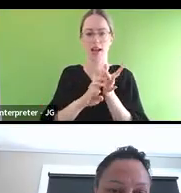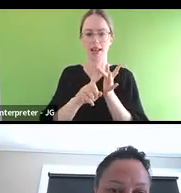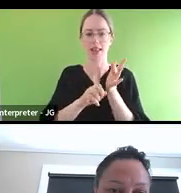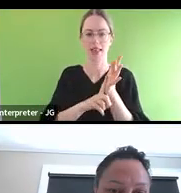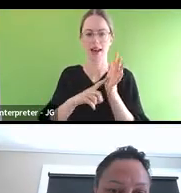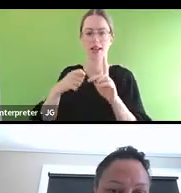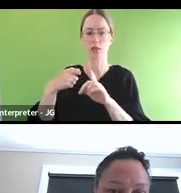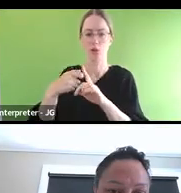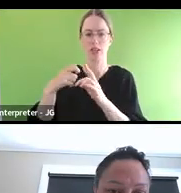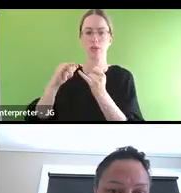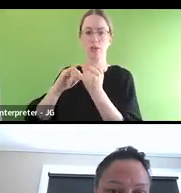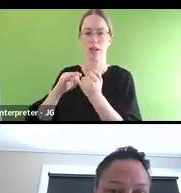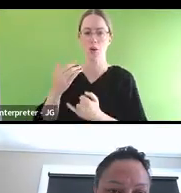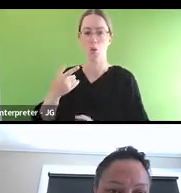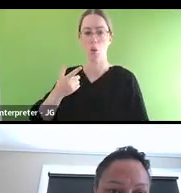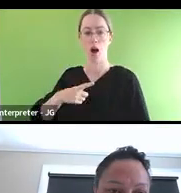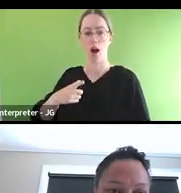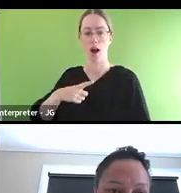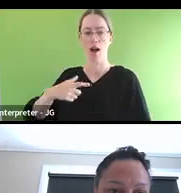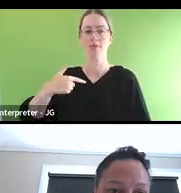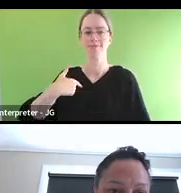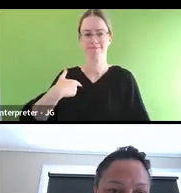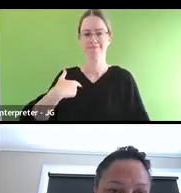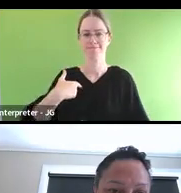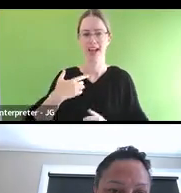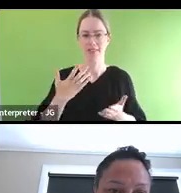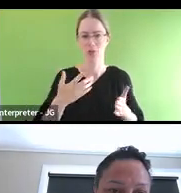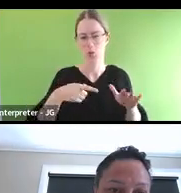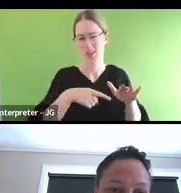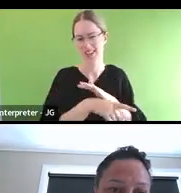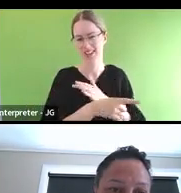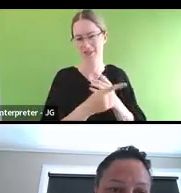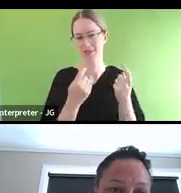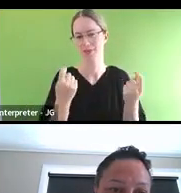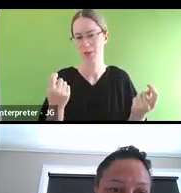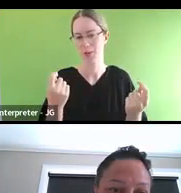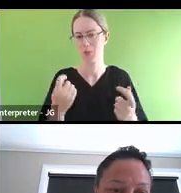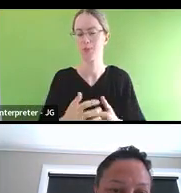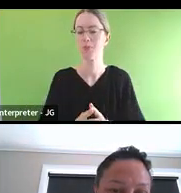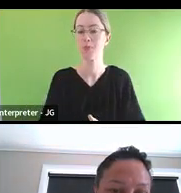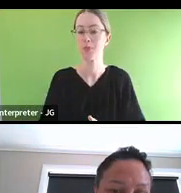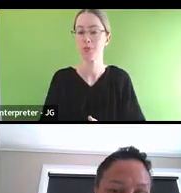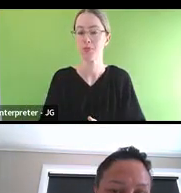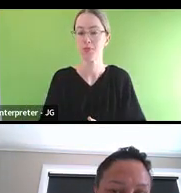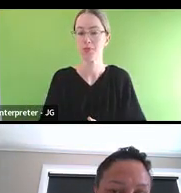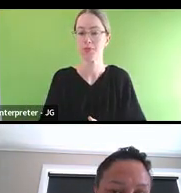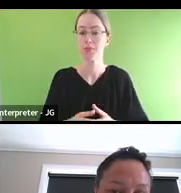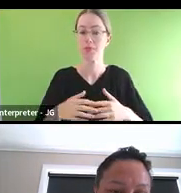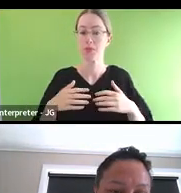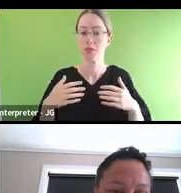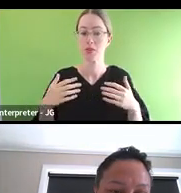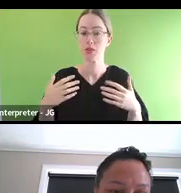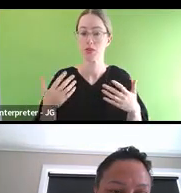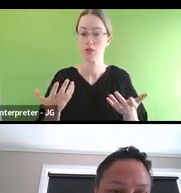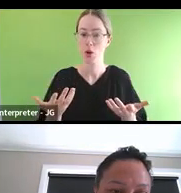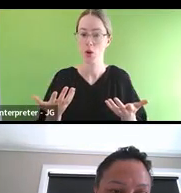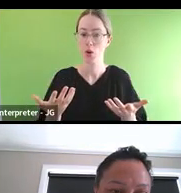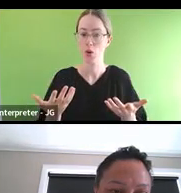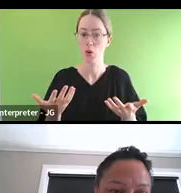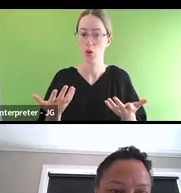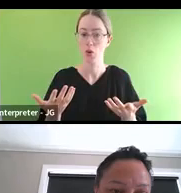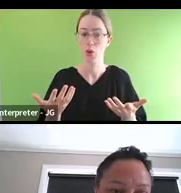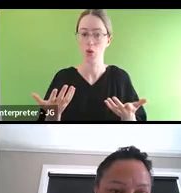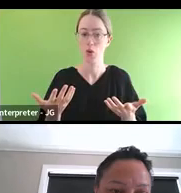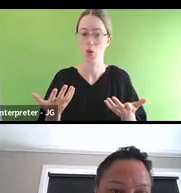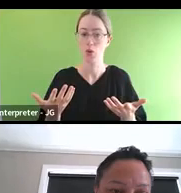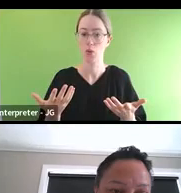Suisuiki, as I am leaving the meeting shortly. So if, with that, I think we